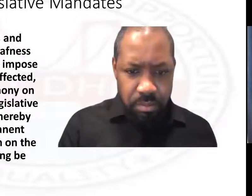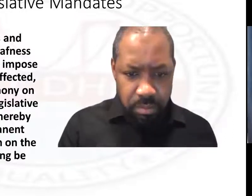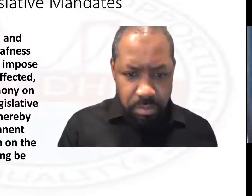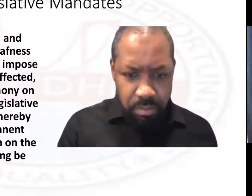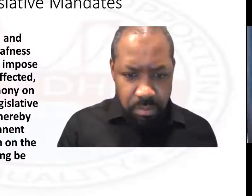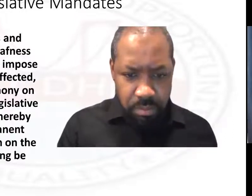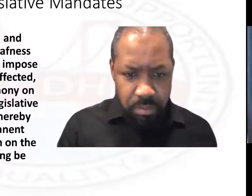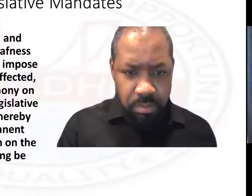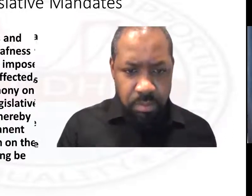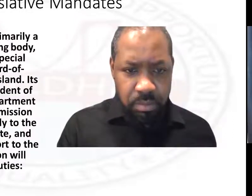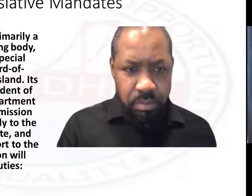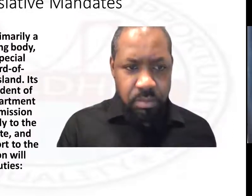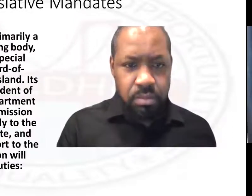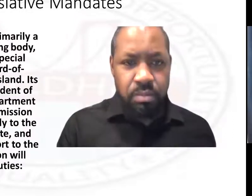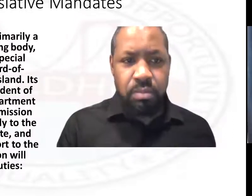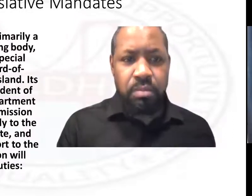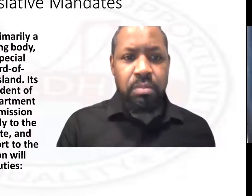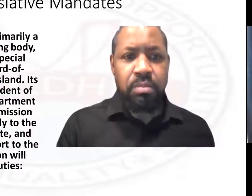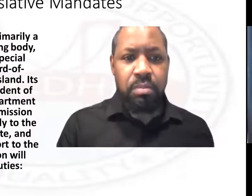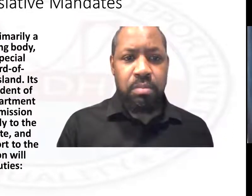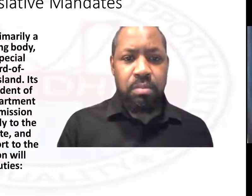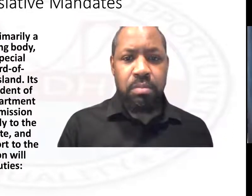Moving on to the next slide.